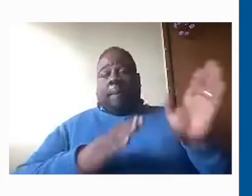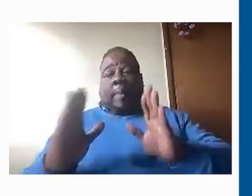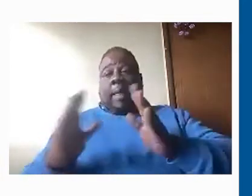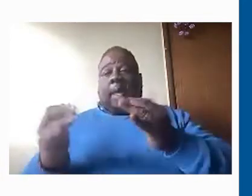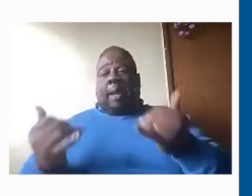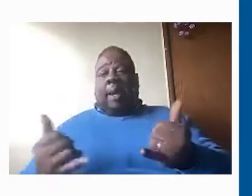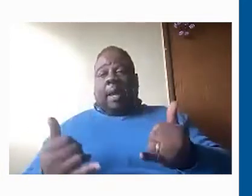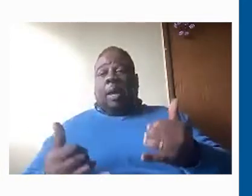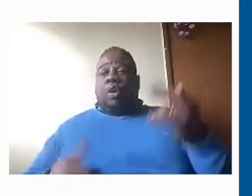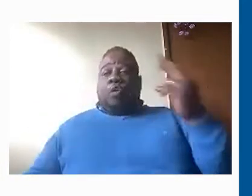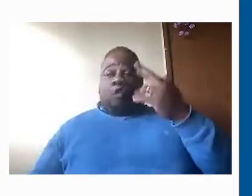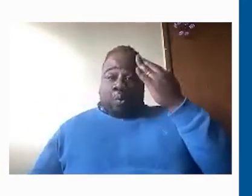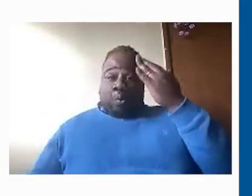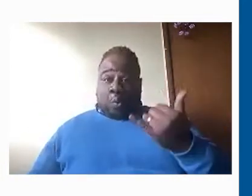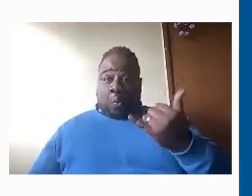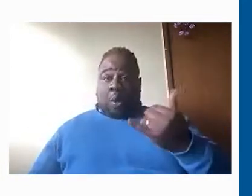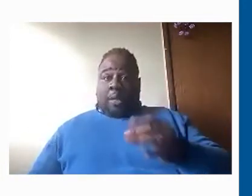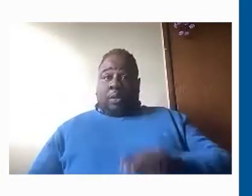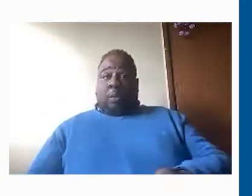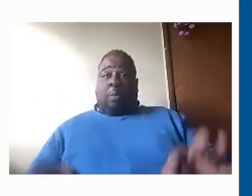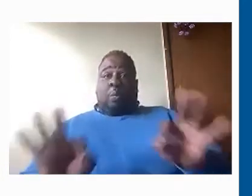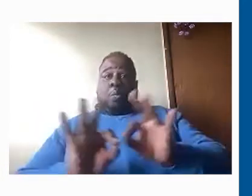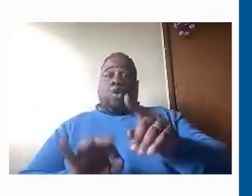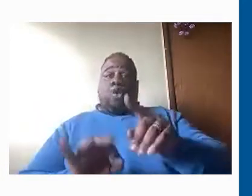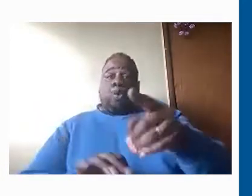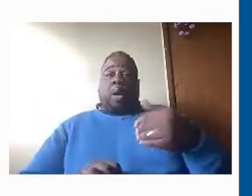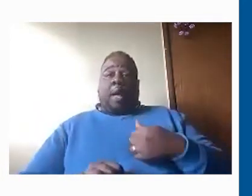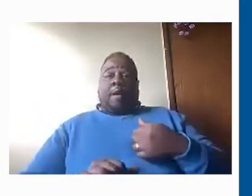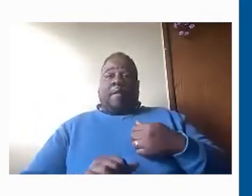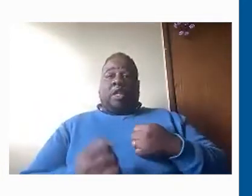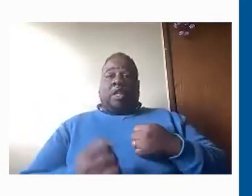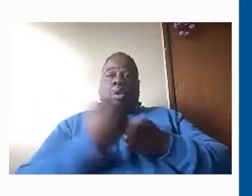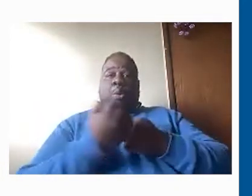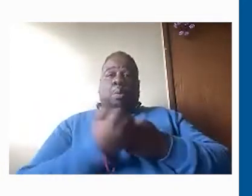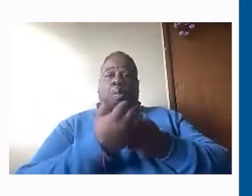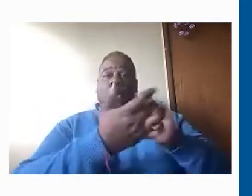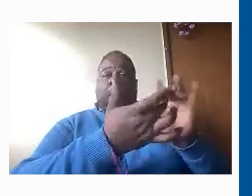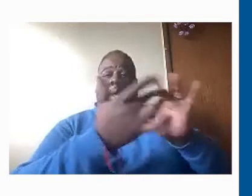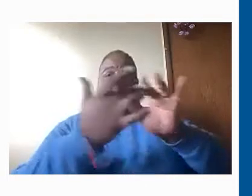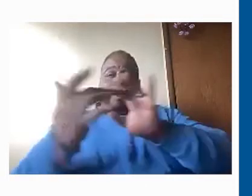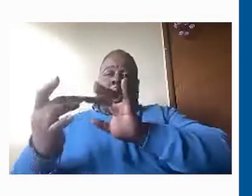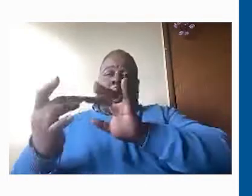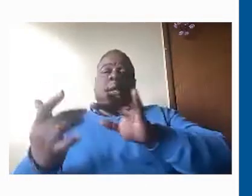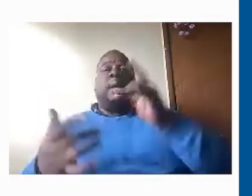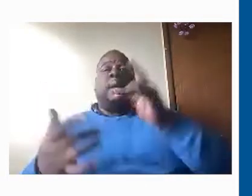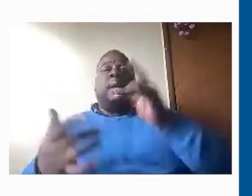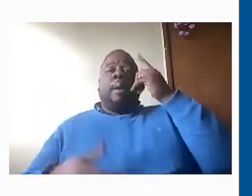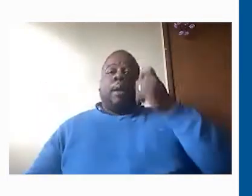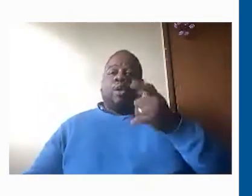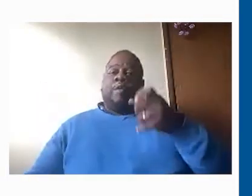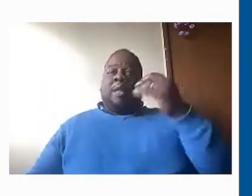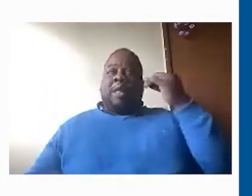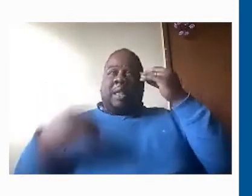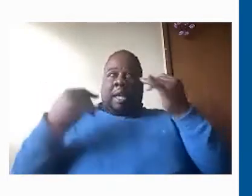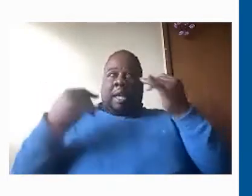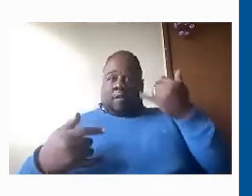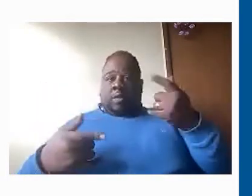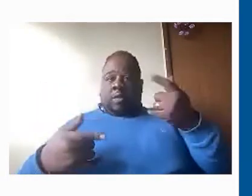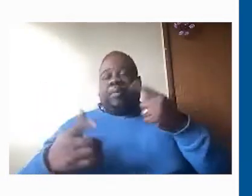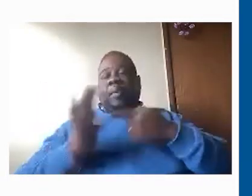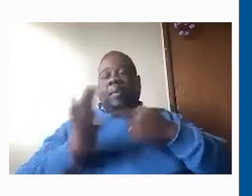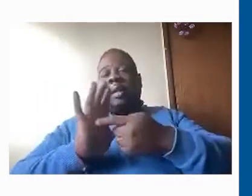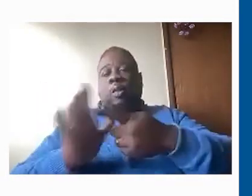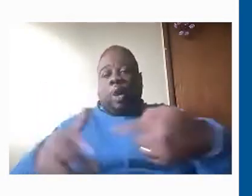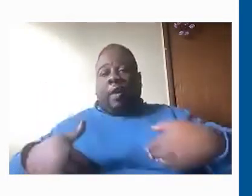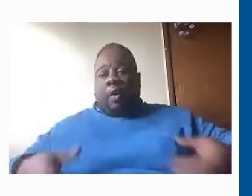is to think in advance of, what is my evacuation plan going to be? How am I going to get out as quickly as possible? In